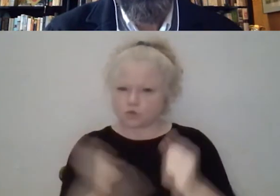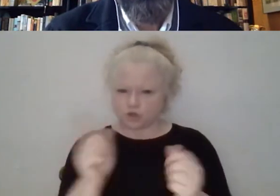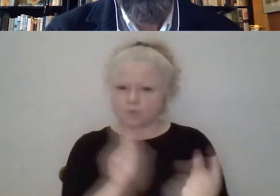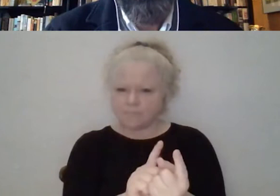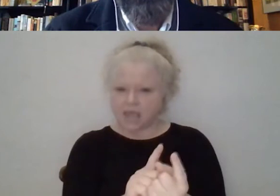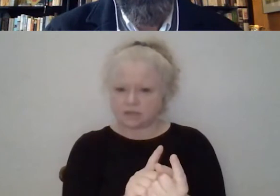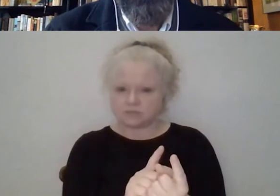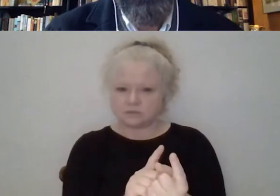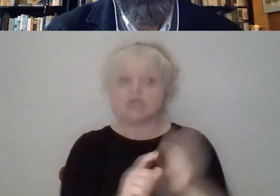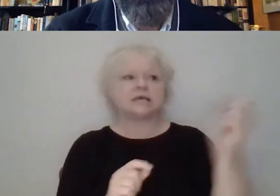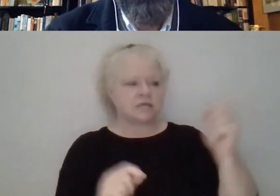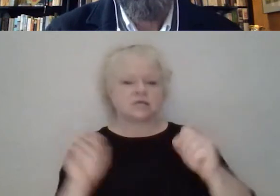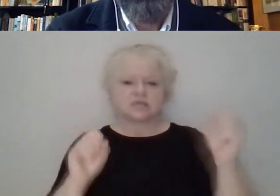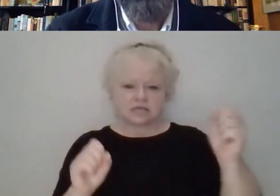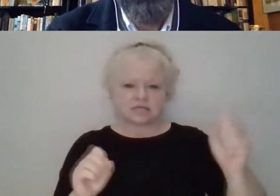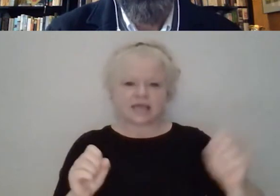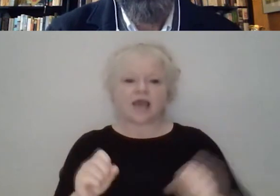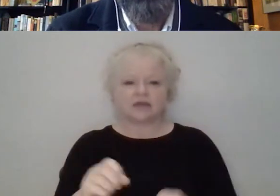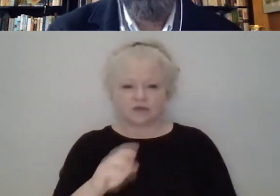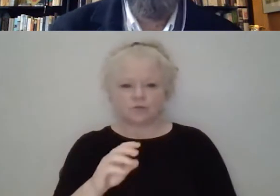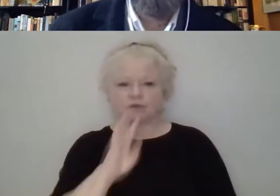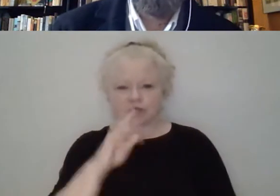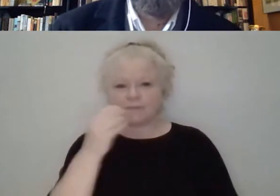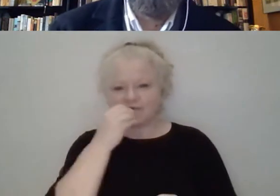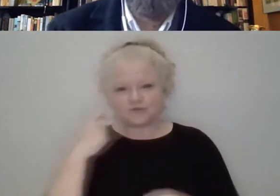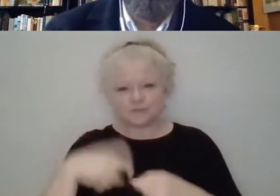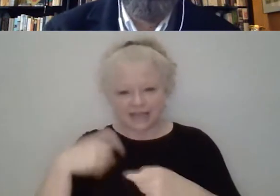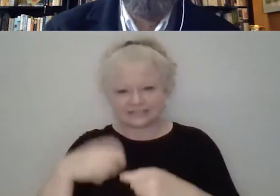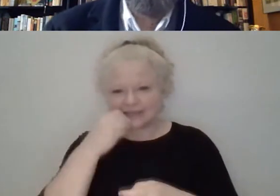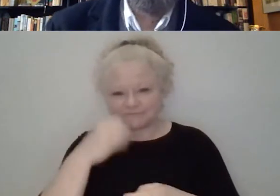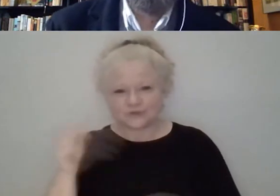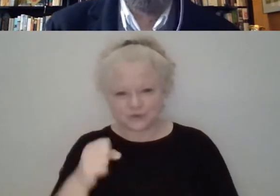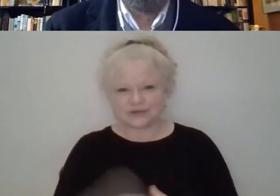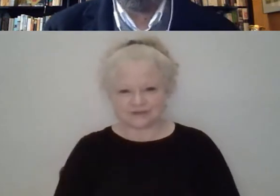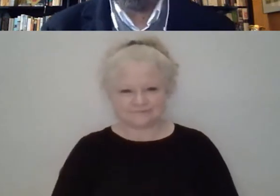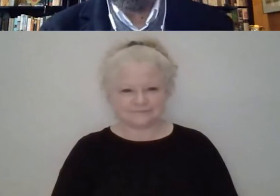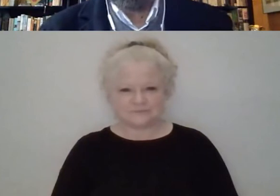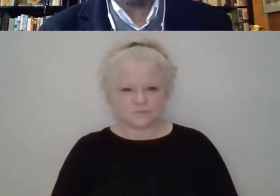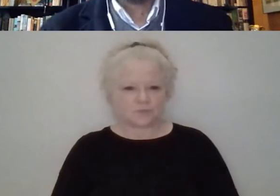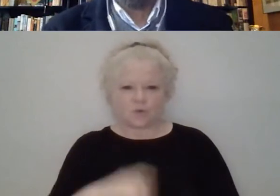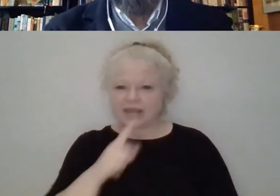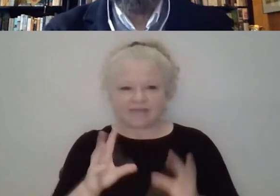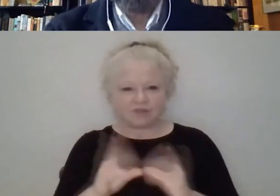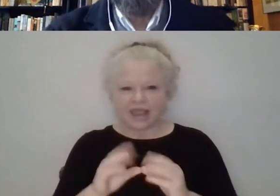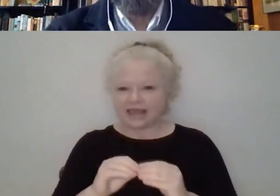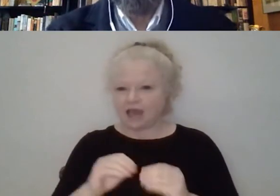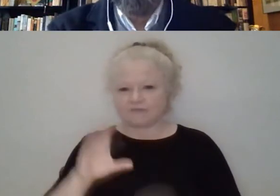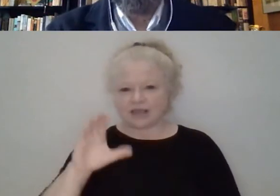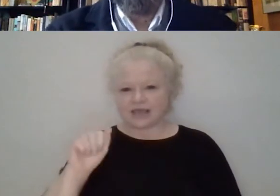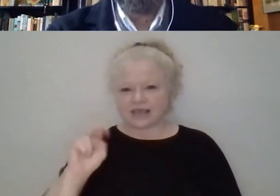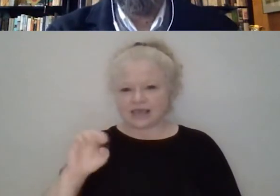as well. Yeah, we met in Cancun, Mexico. Right, exactly. It's kind of interesting that you both, because we never did a conference in Cancun, so it's